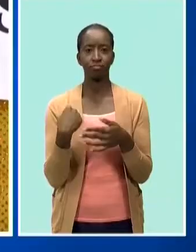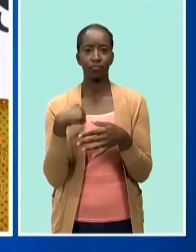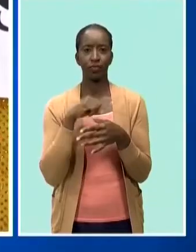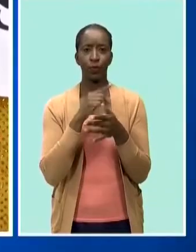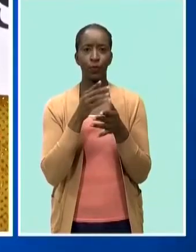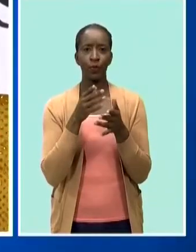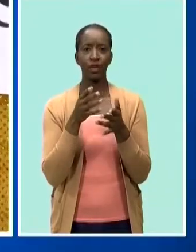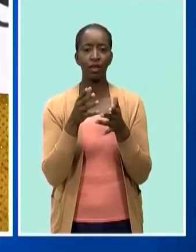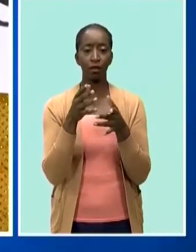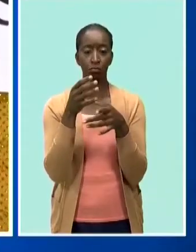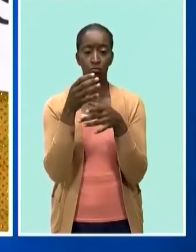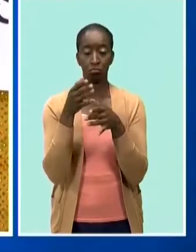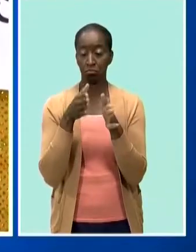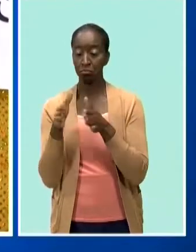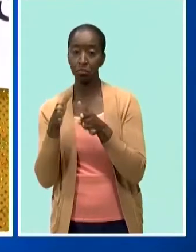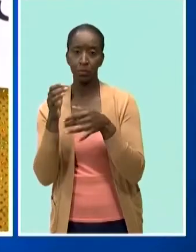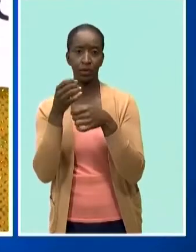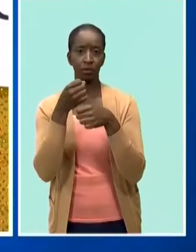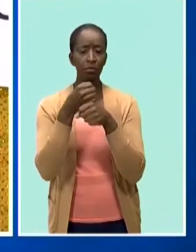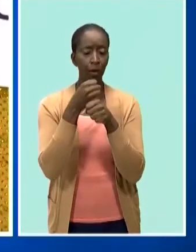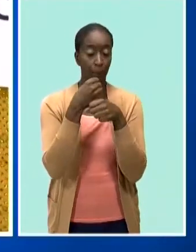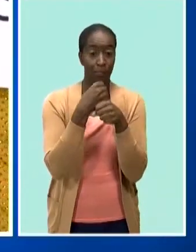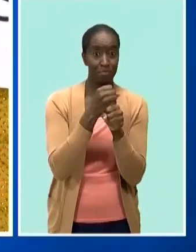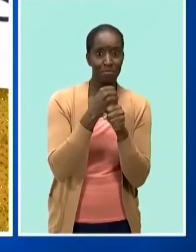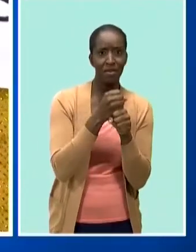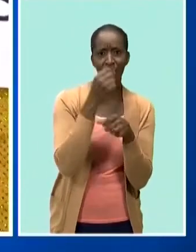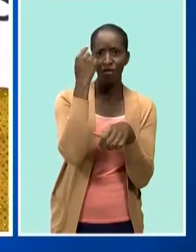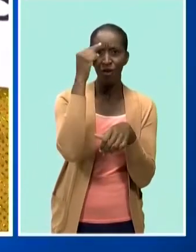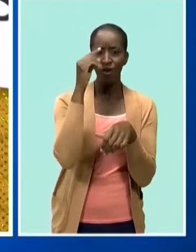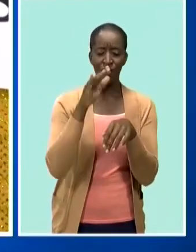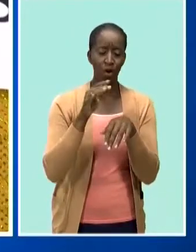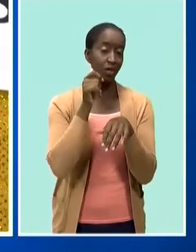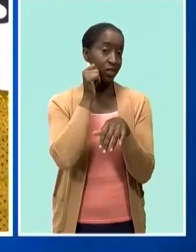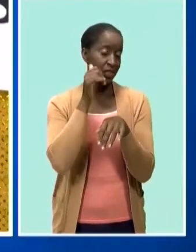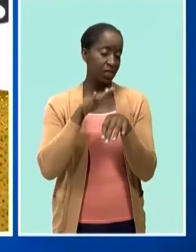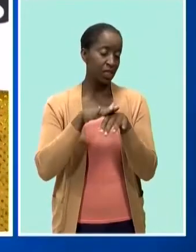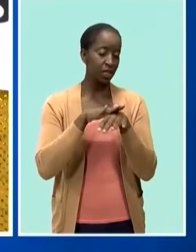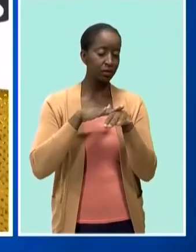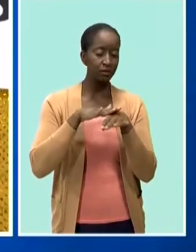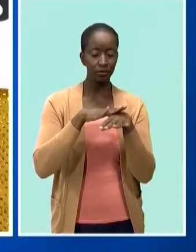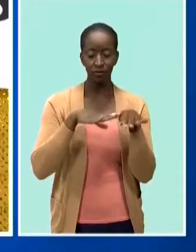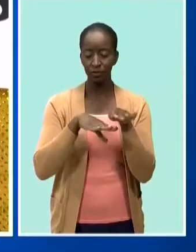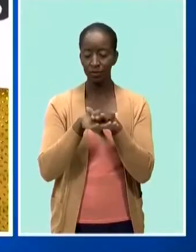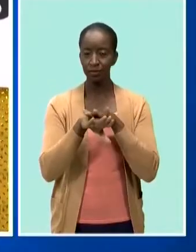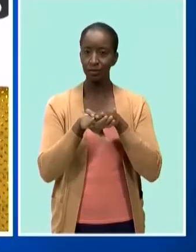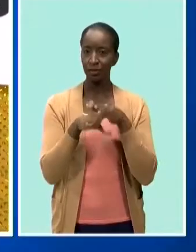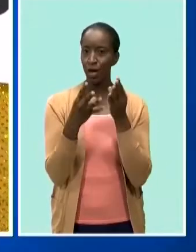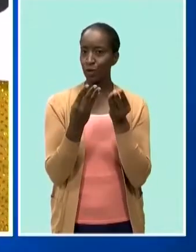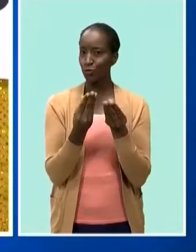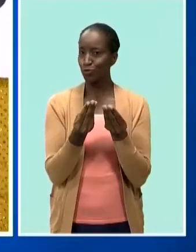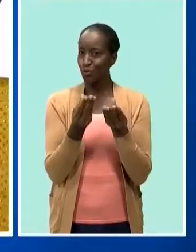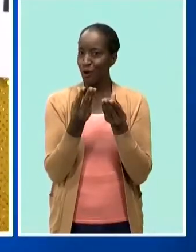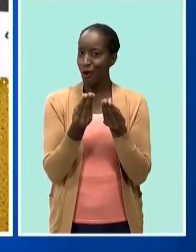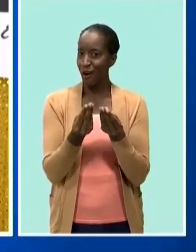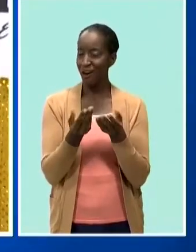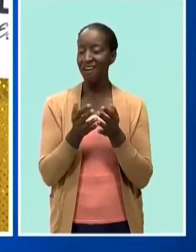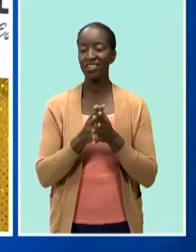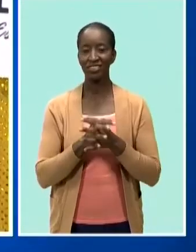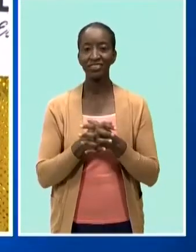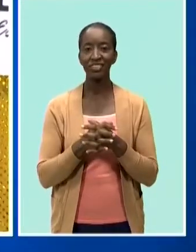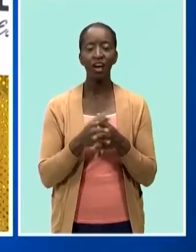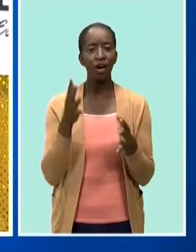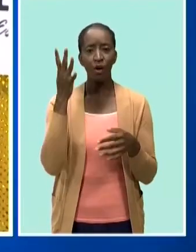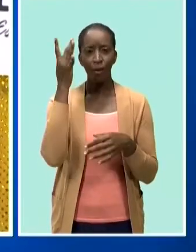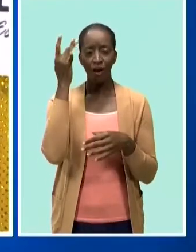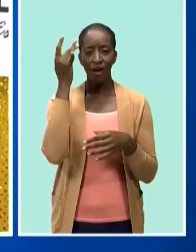for you to help your skin and keep your skin moisturized and have all of the best benefits benefits for your skin, because we believe that